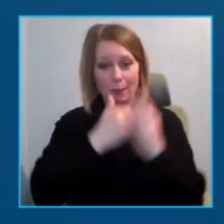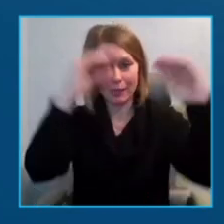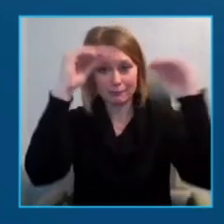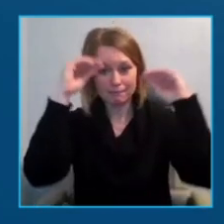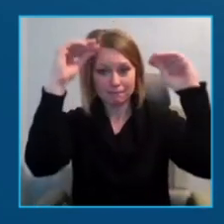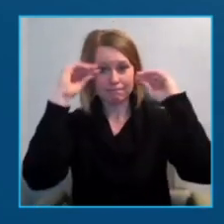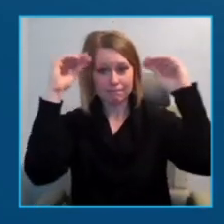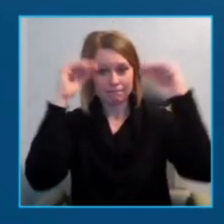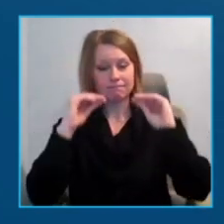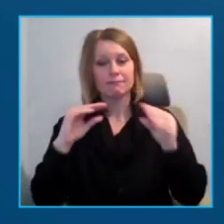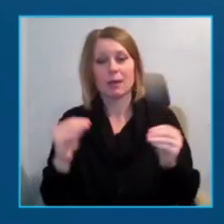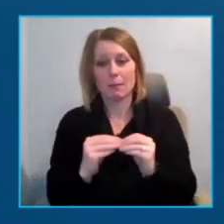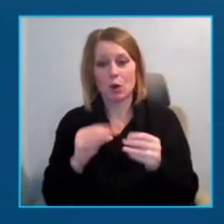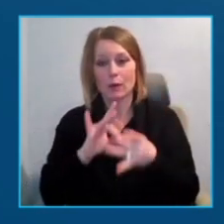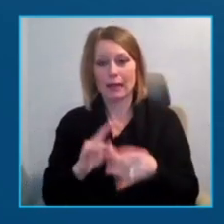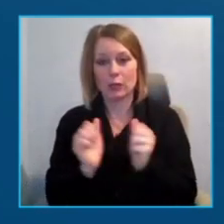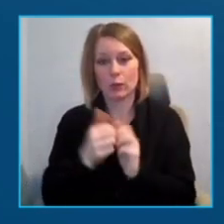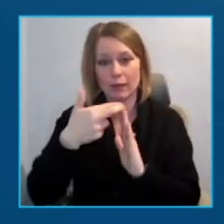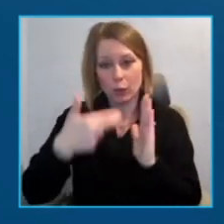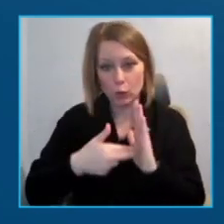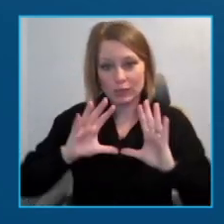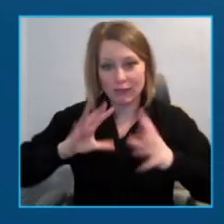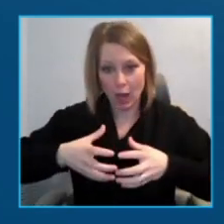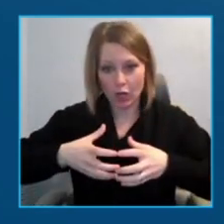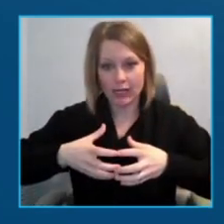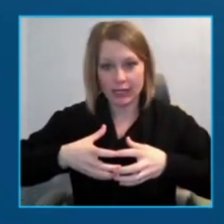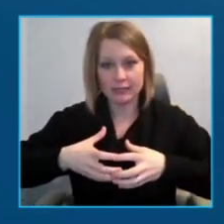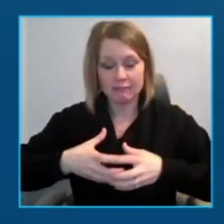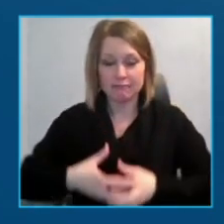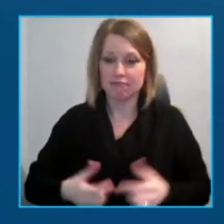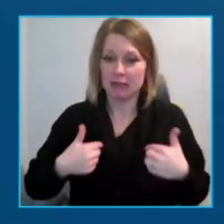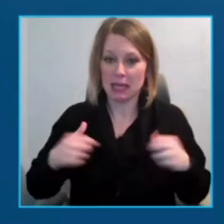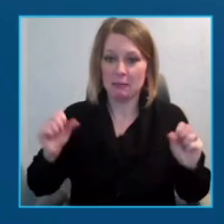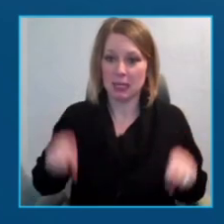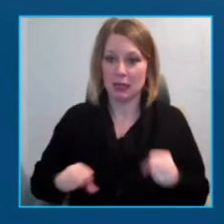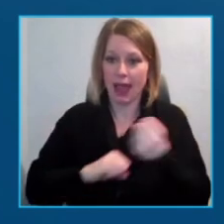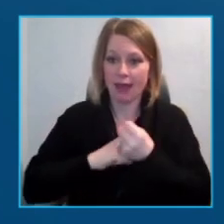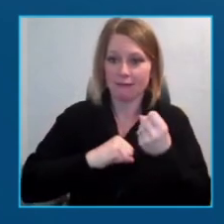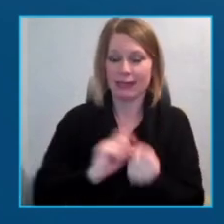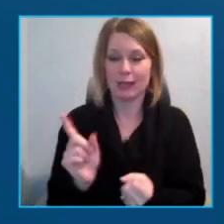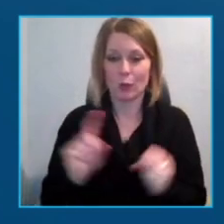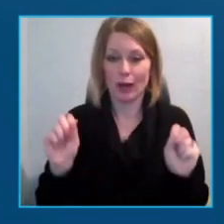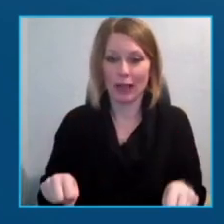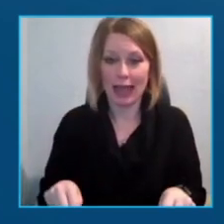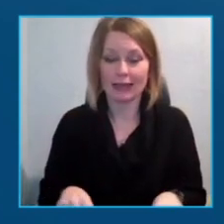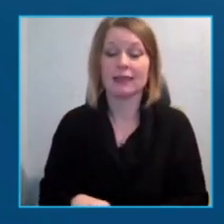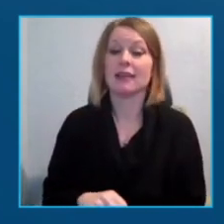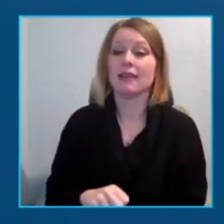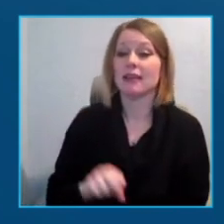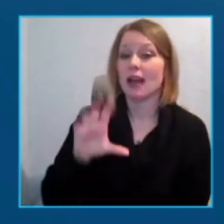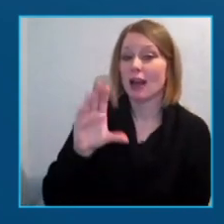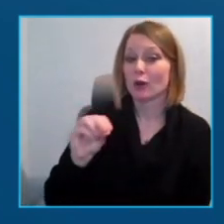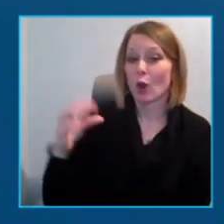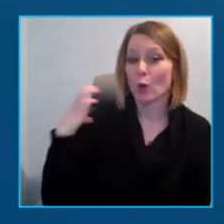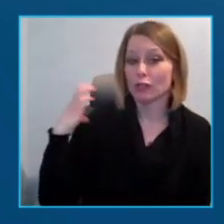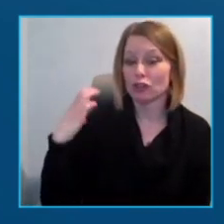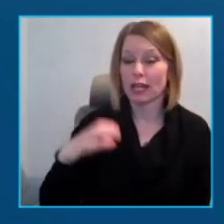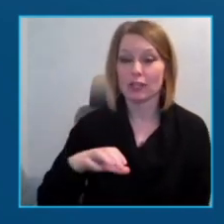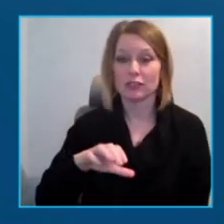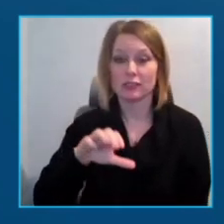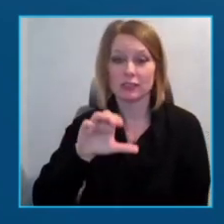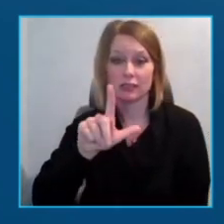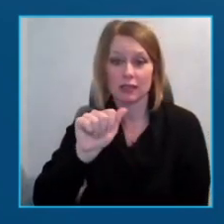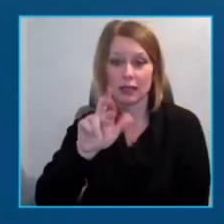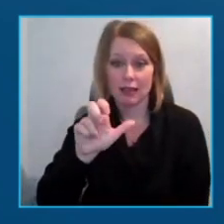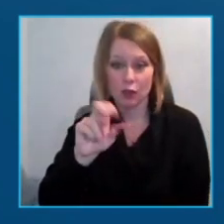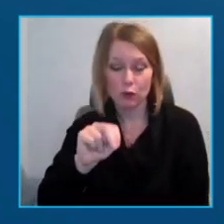rules of our party and letting me be an advocate where I can. So thanks a bunch. And co-chairs Lorraine Miller and Jim Roosevelt, thank you